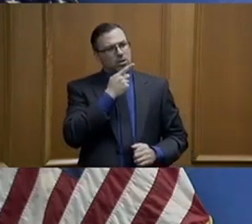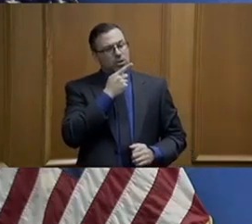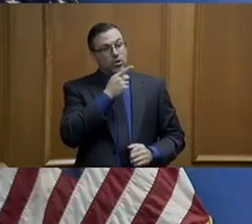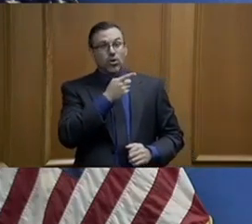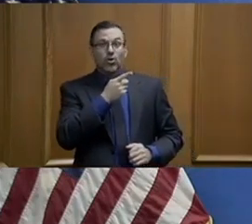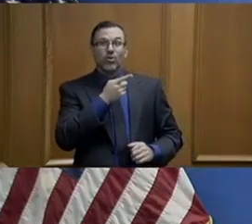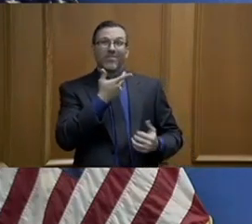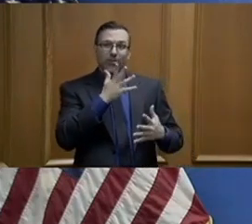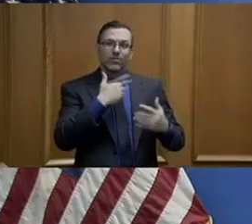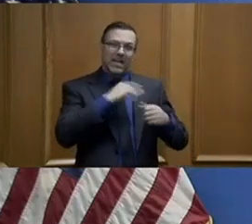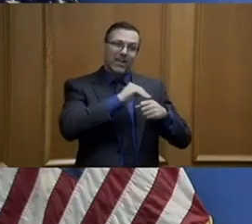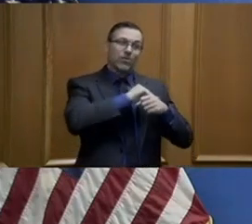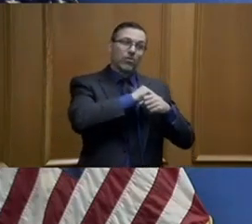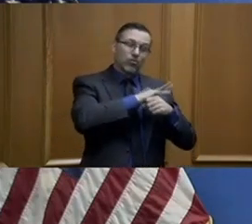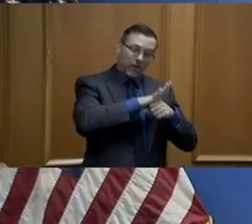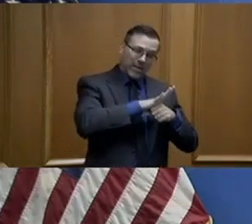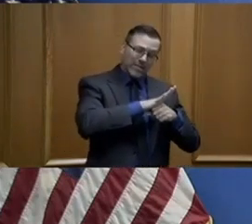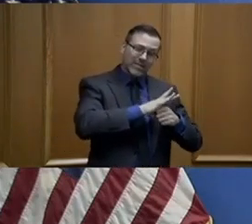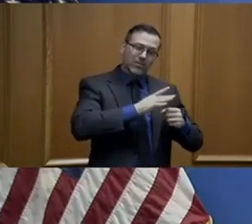now you're dealing with 2.